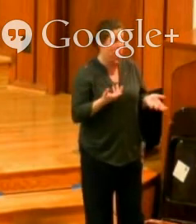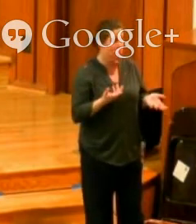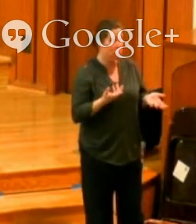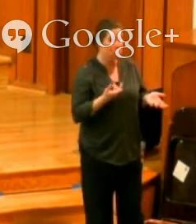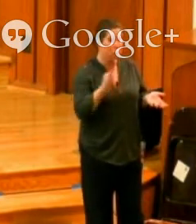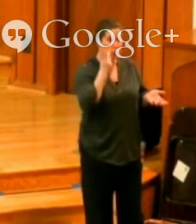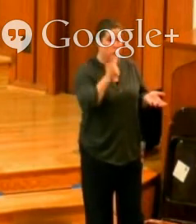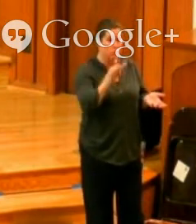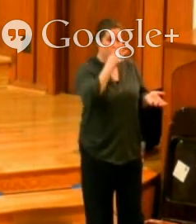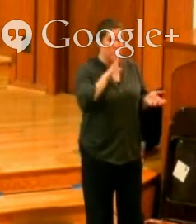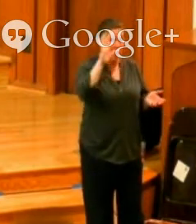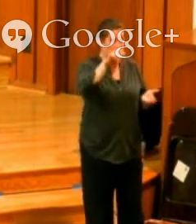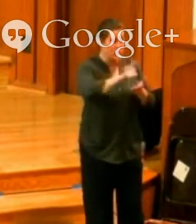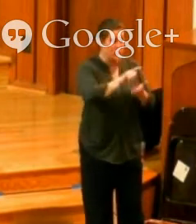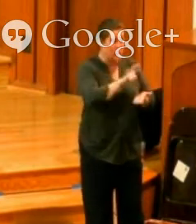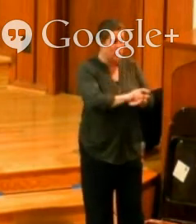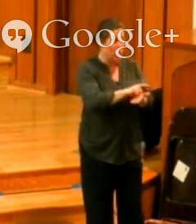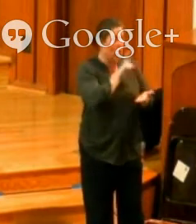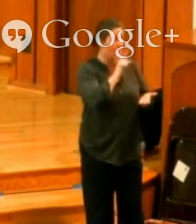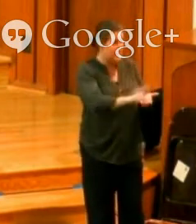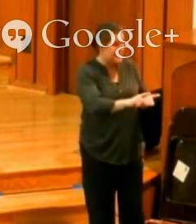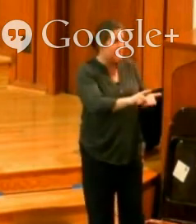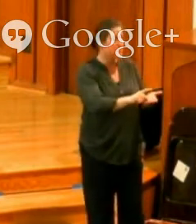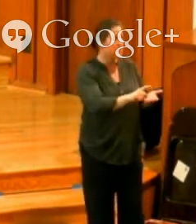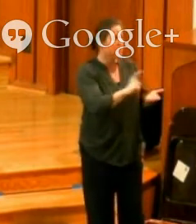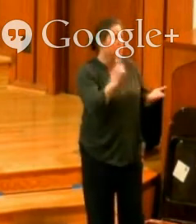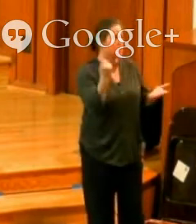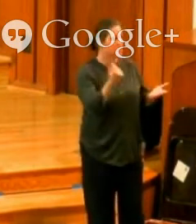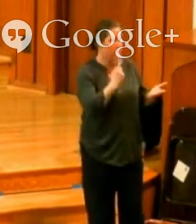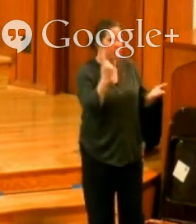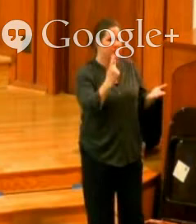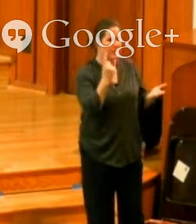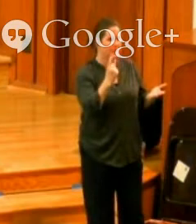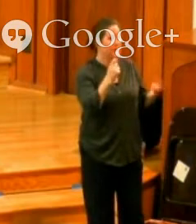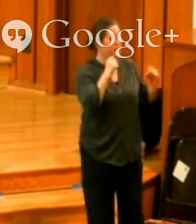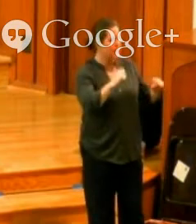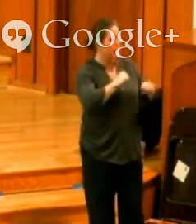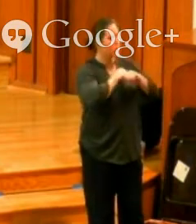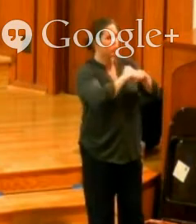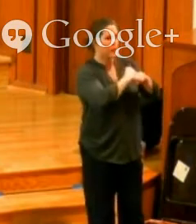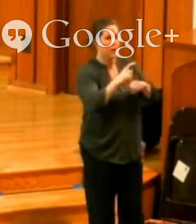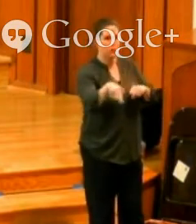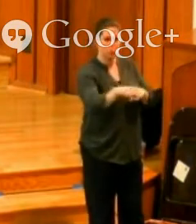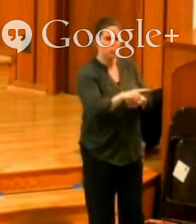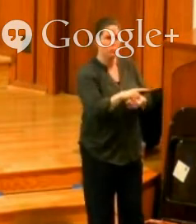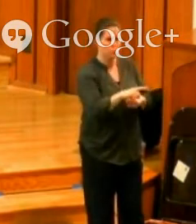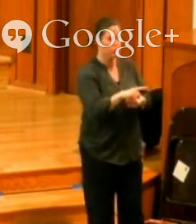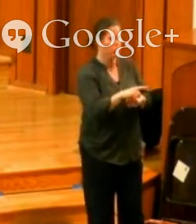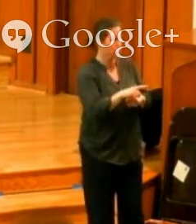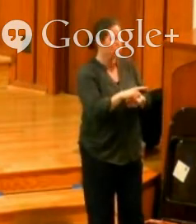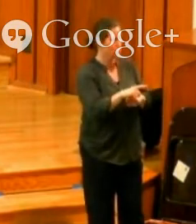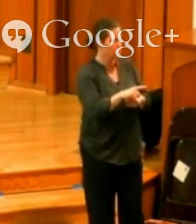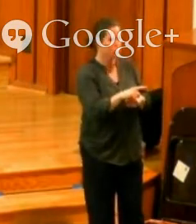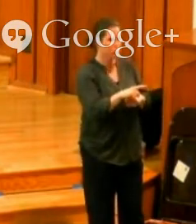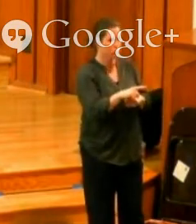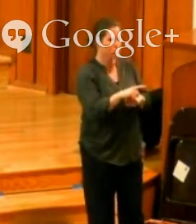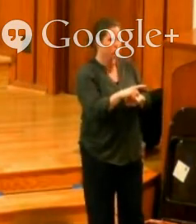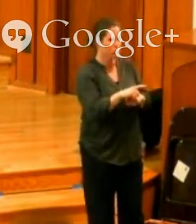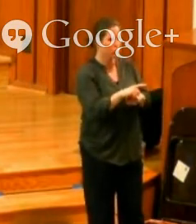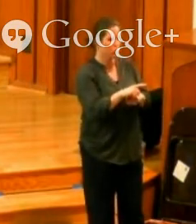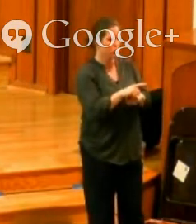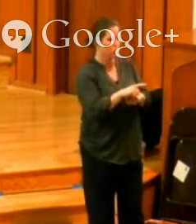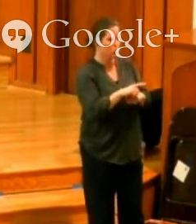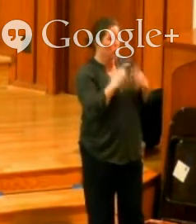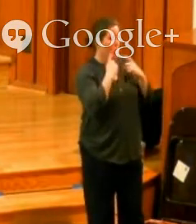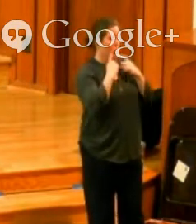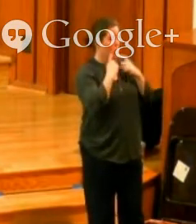how the law of God is actually something that can indeed protect us? It can protect us from the violation that sin